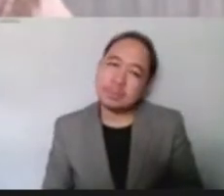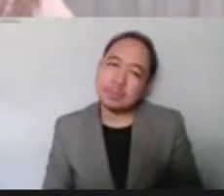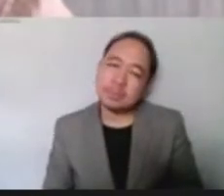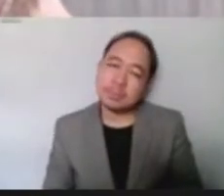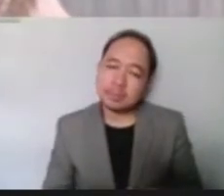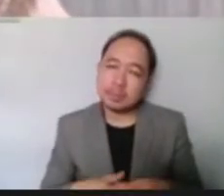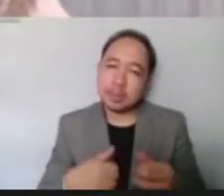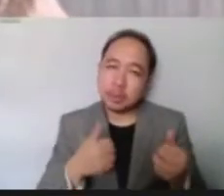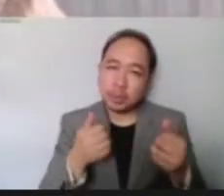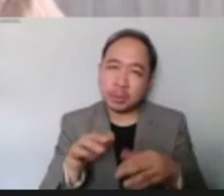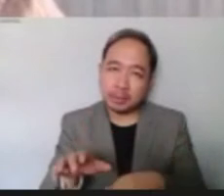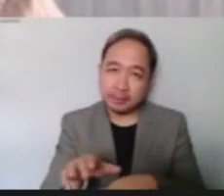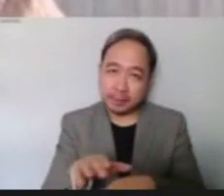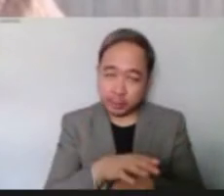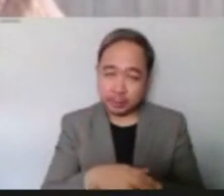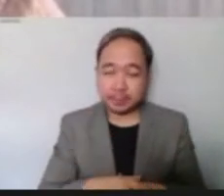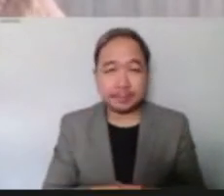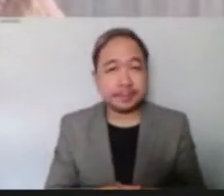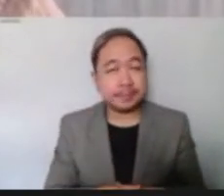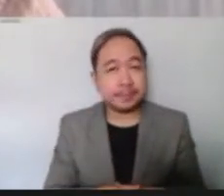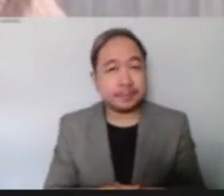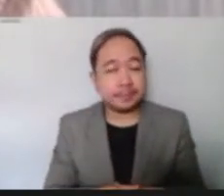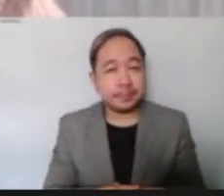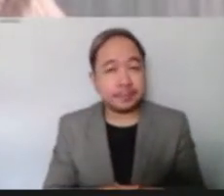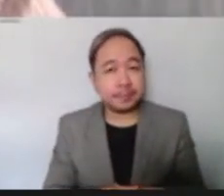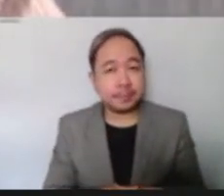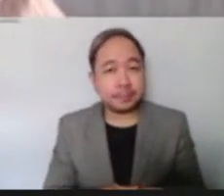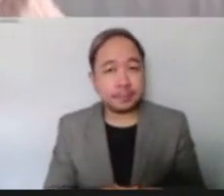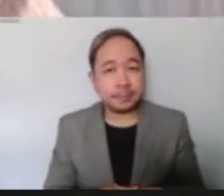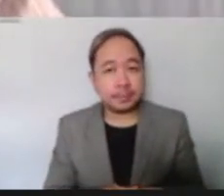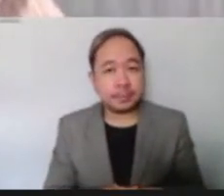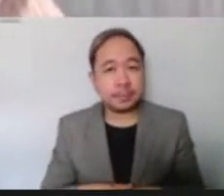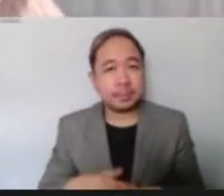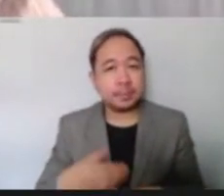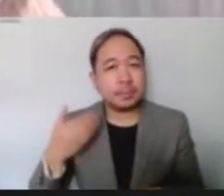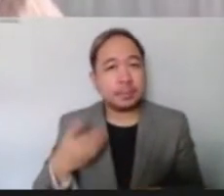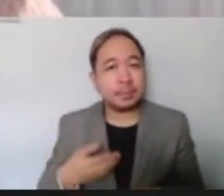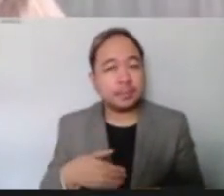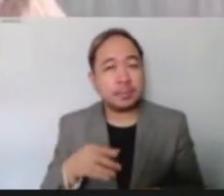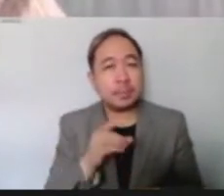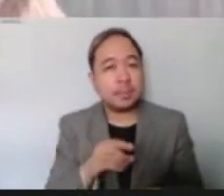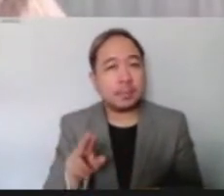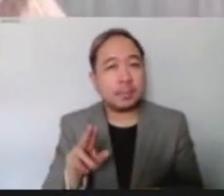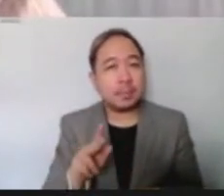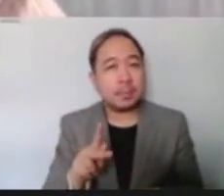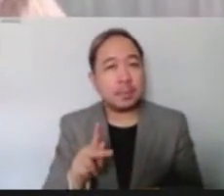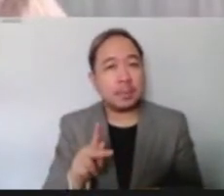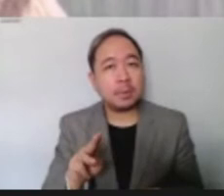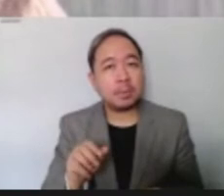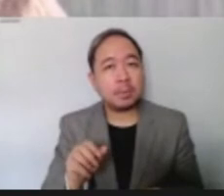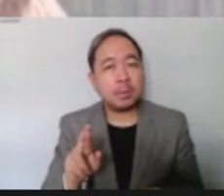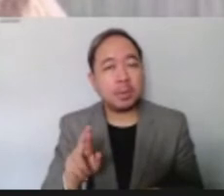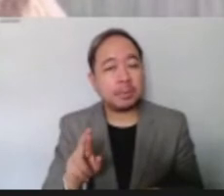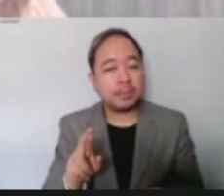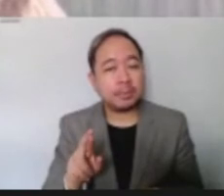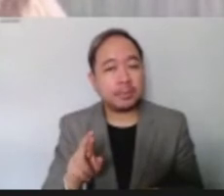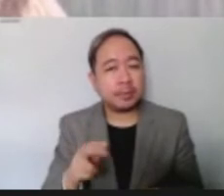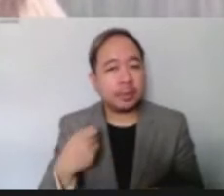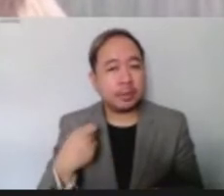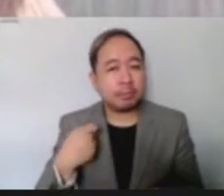good afternoon uh dear colleague this is Dr arvind Kumar president India Water Foundation